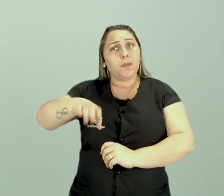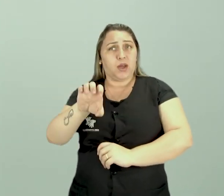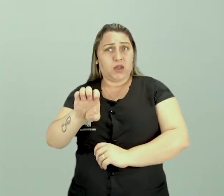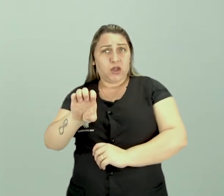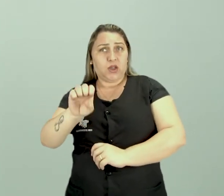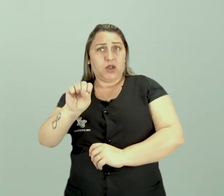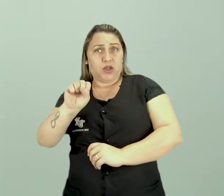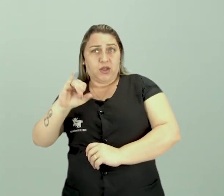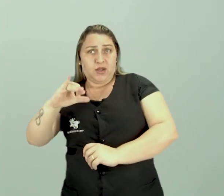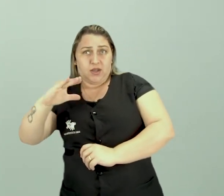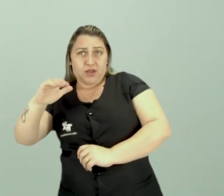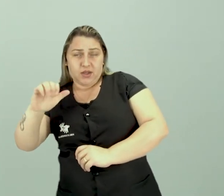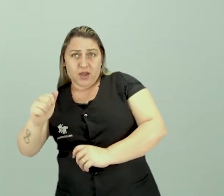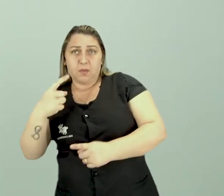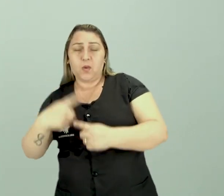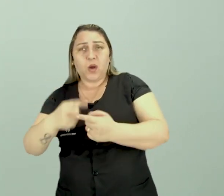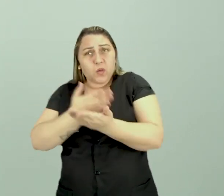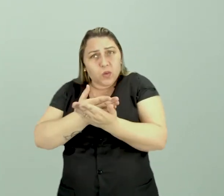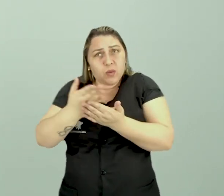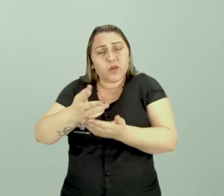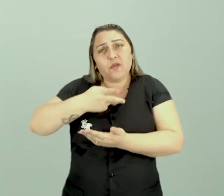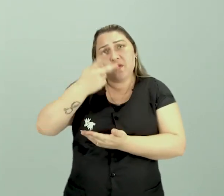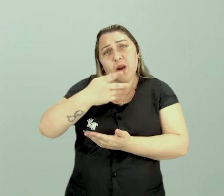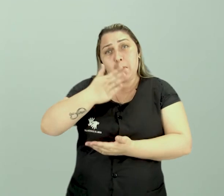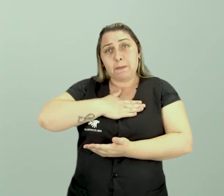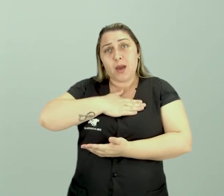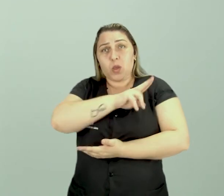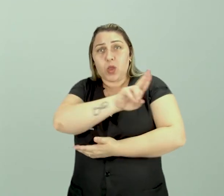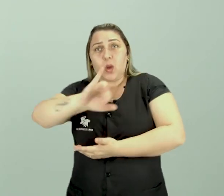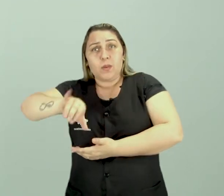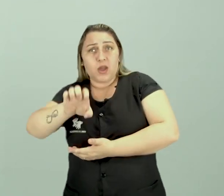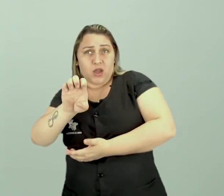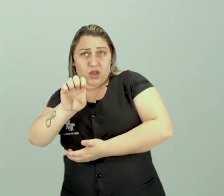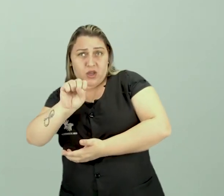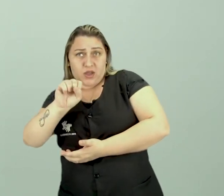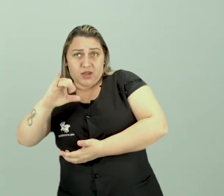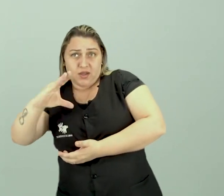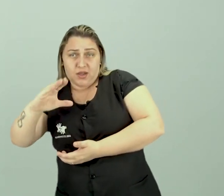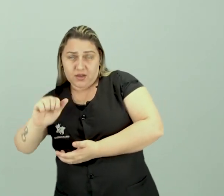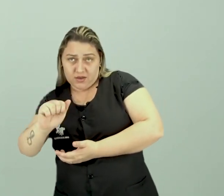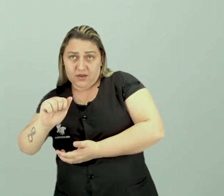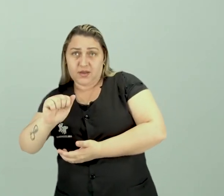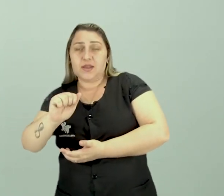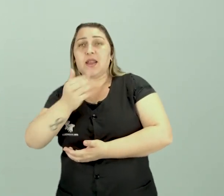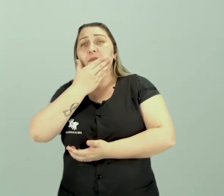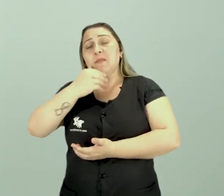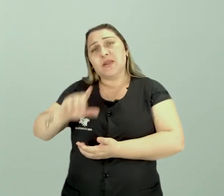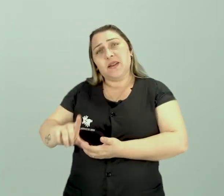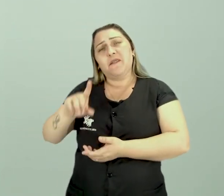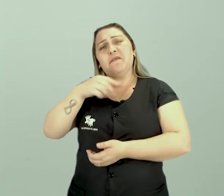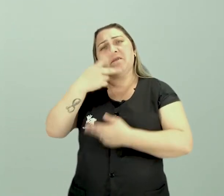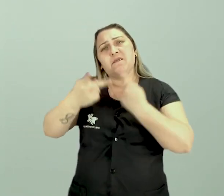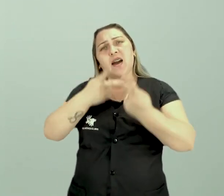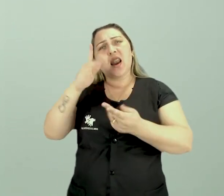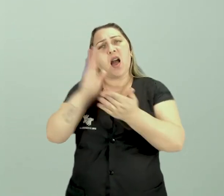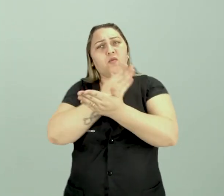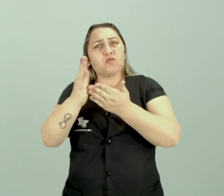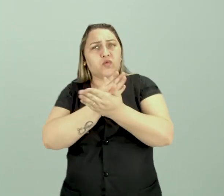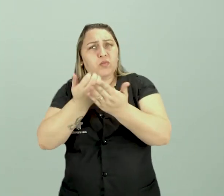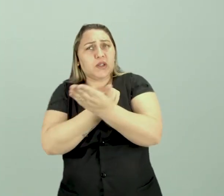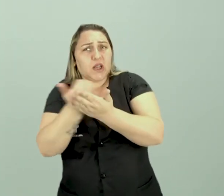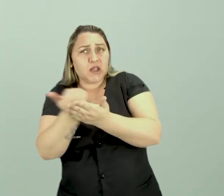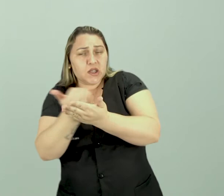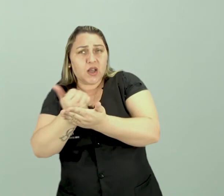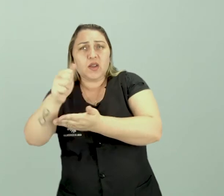uma garota que chama Jéssica, porque ela iniciou falando My name is Jessica, e essa garota, a Jéssica, está falando sobre algumas